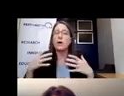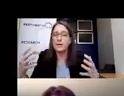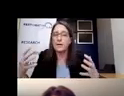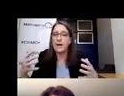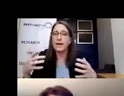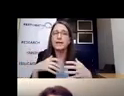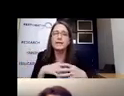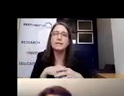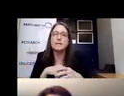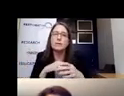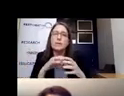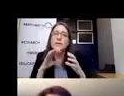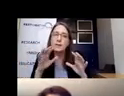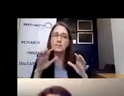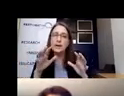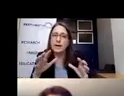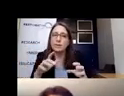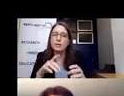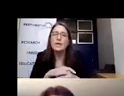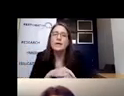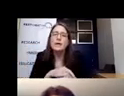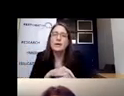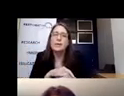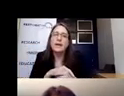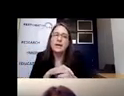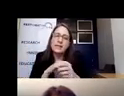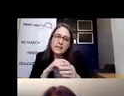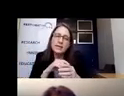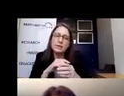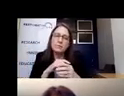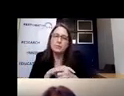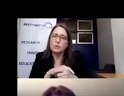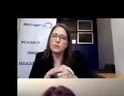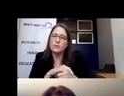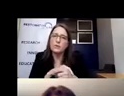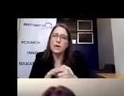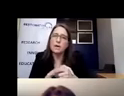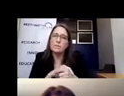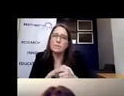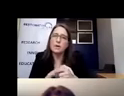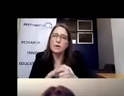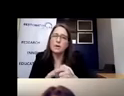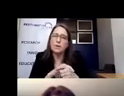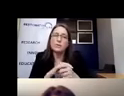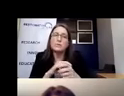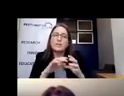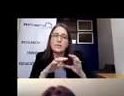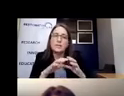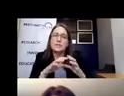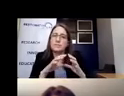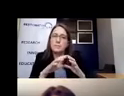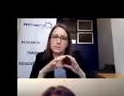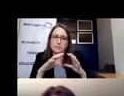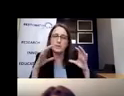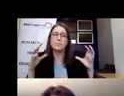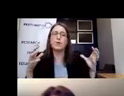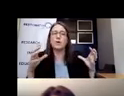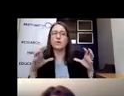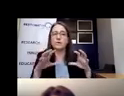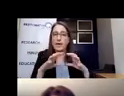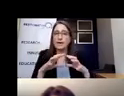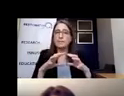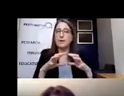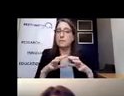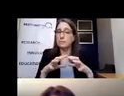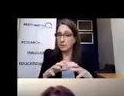and they're not being met. And so somehow, and I think a restorative process that is